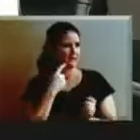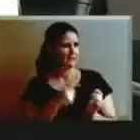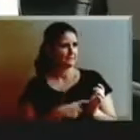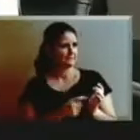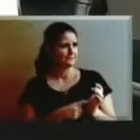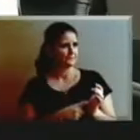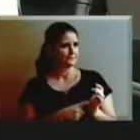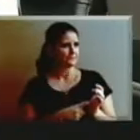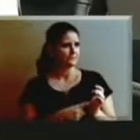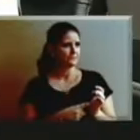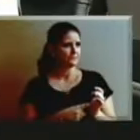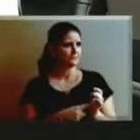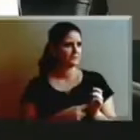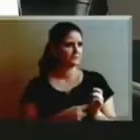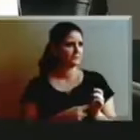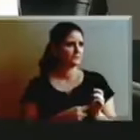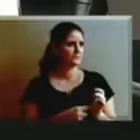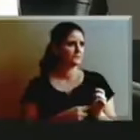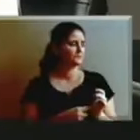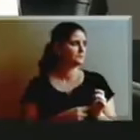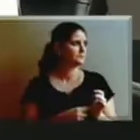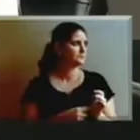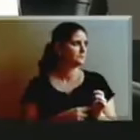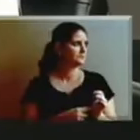I guess a follow question to that with